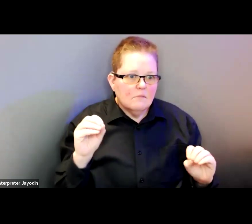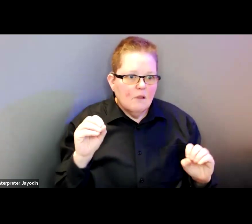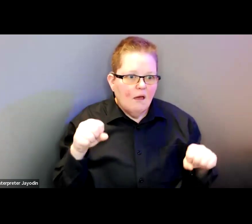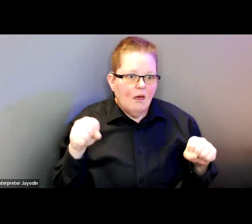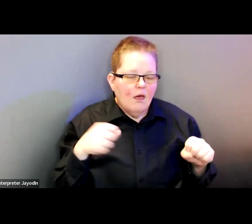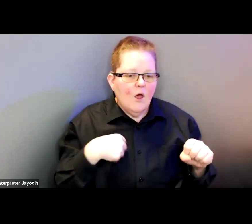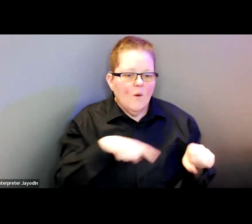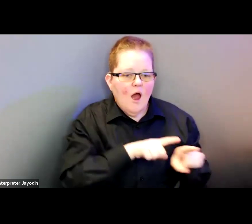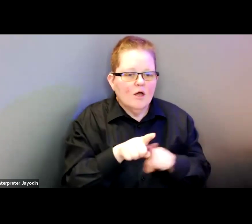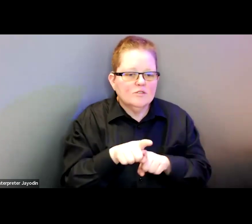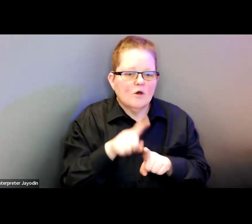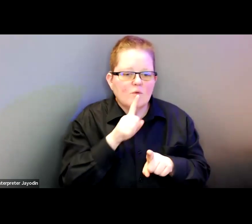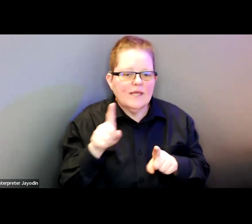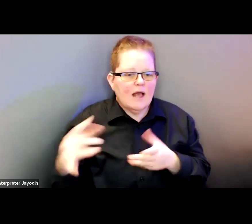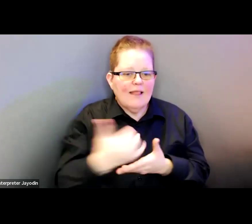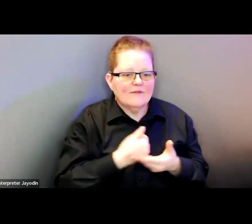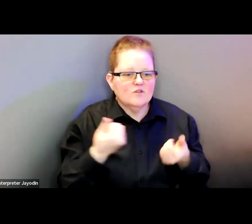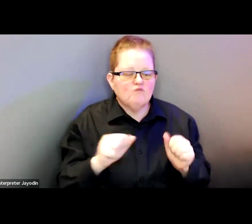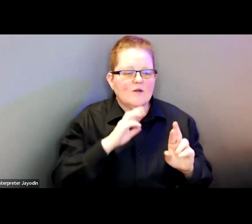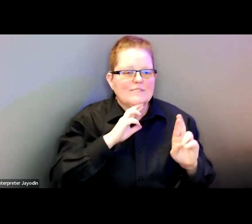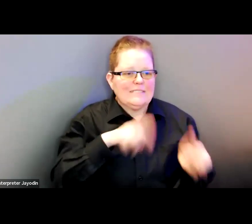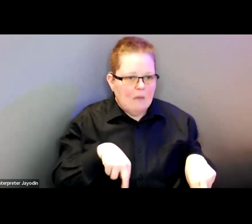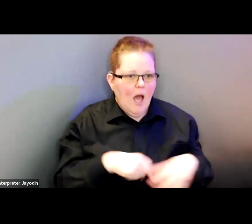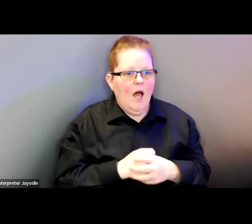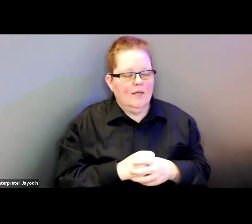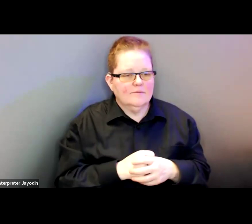hard to respond. I think that